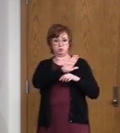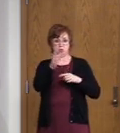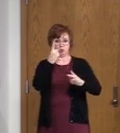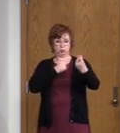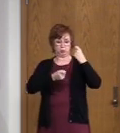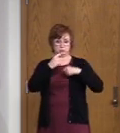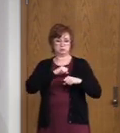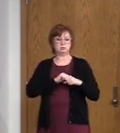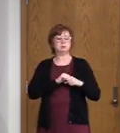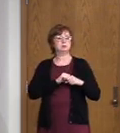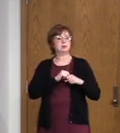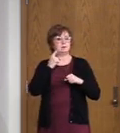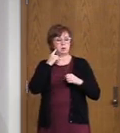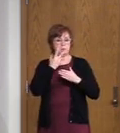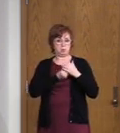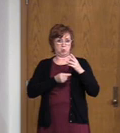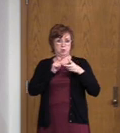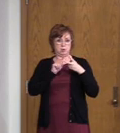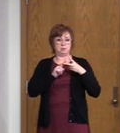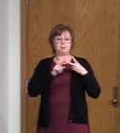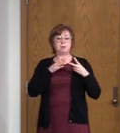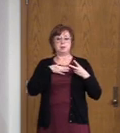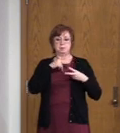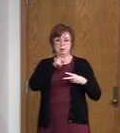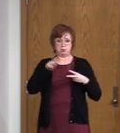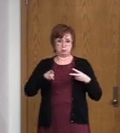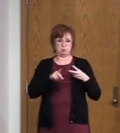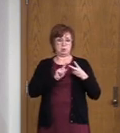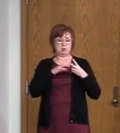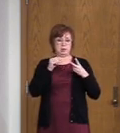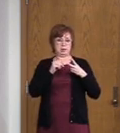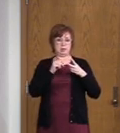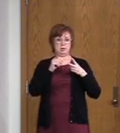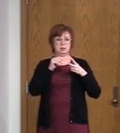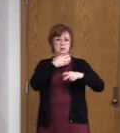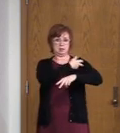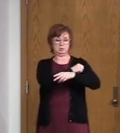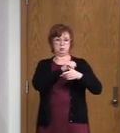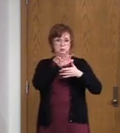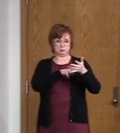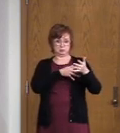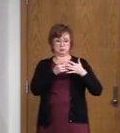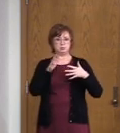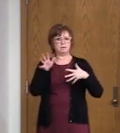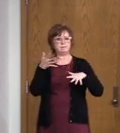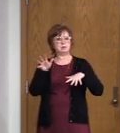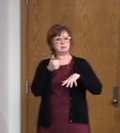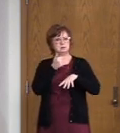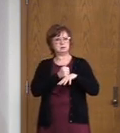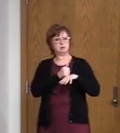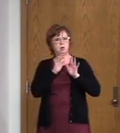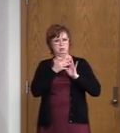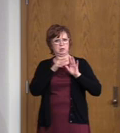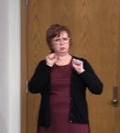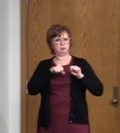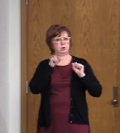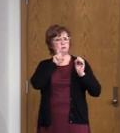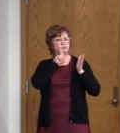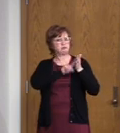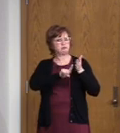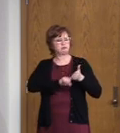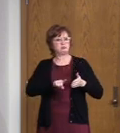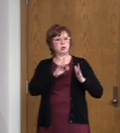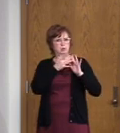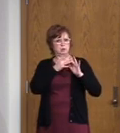deck and the immunization plan are available to, it's been made available to media, but also available online for those